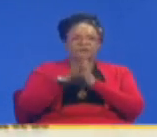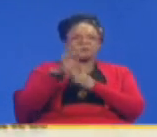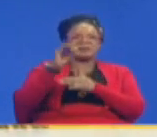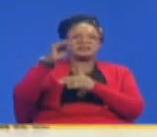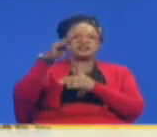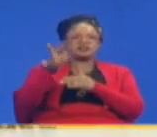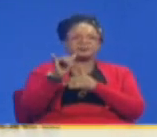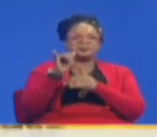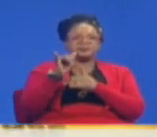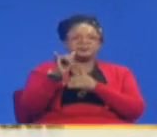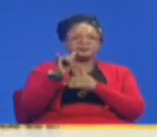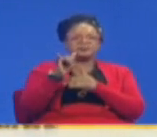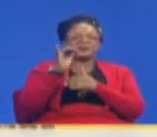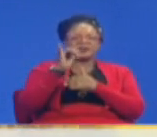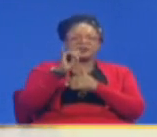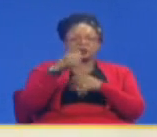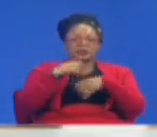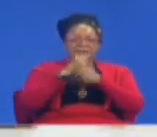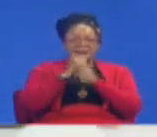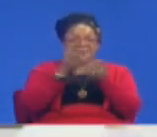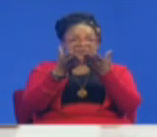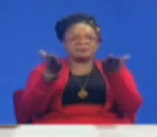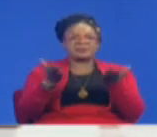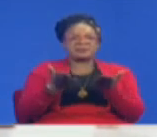no recognition was made of their presence.